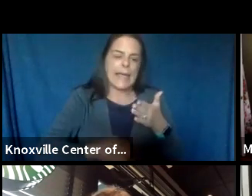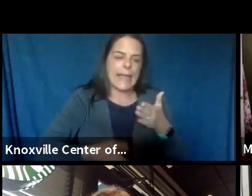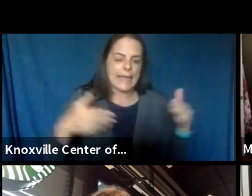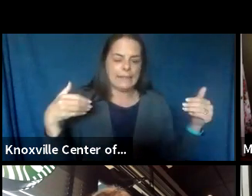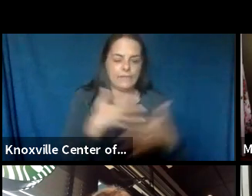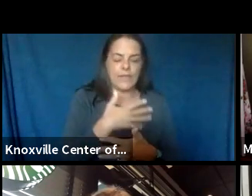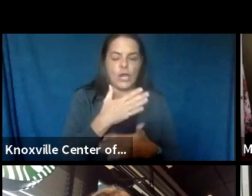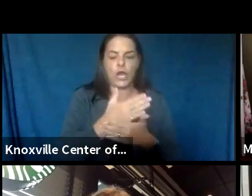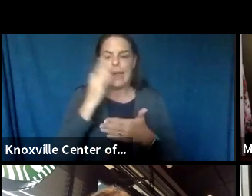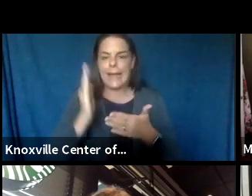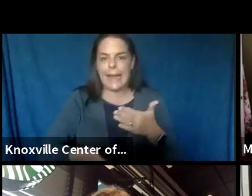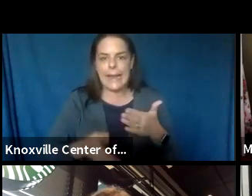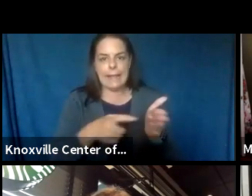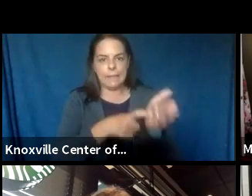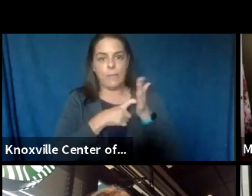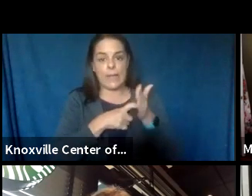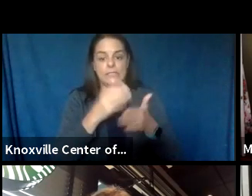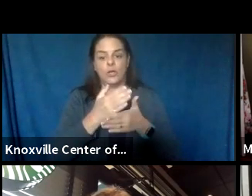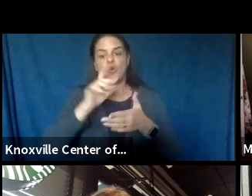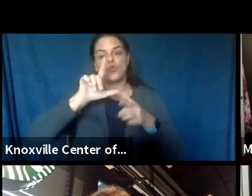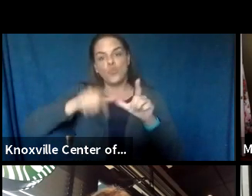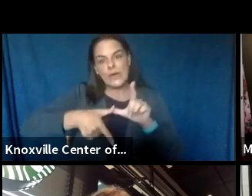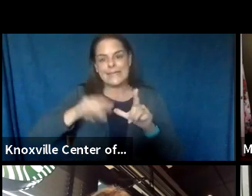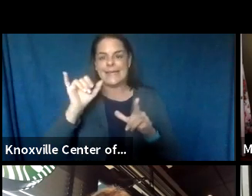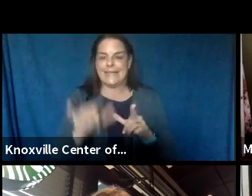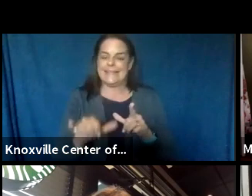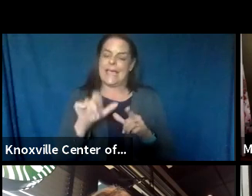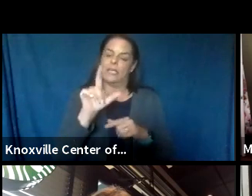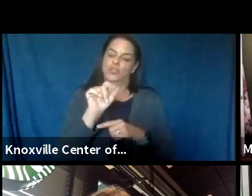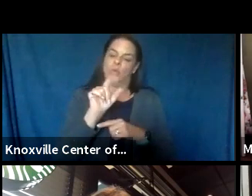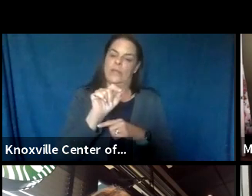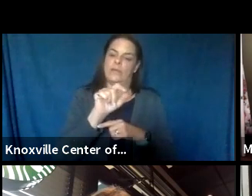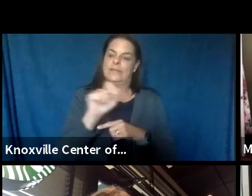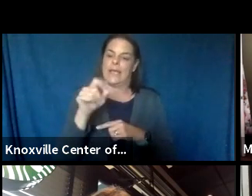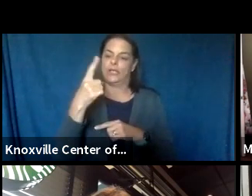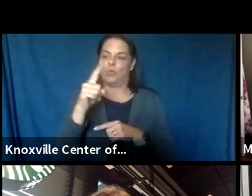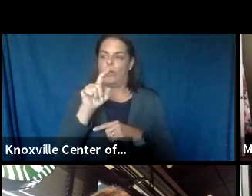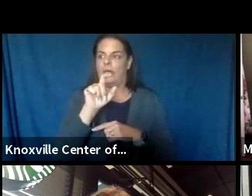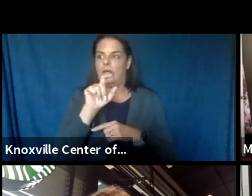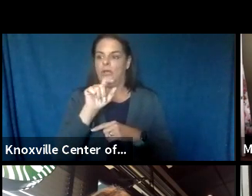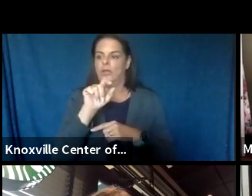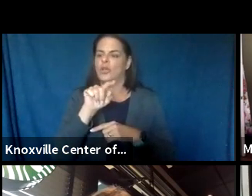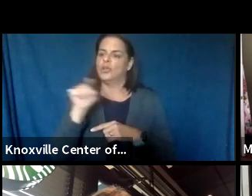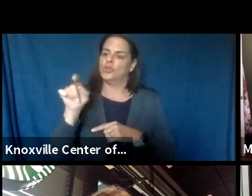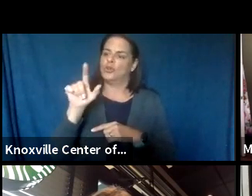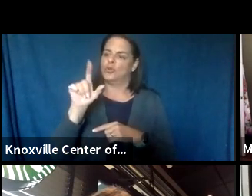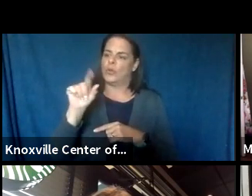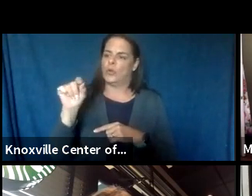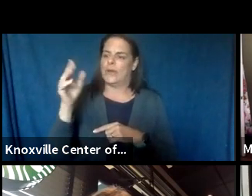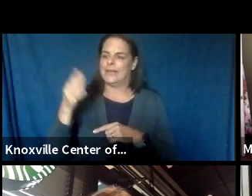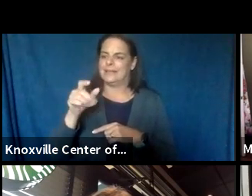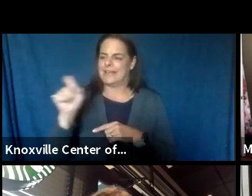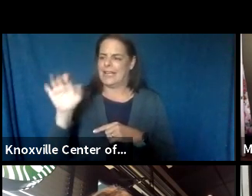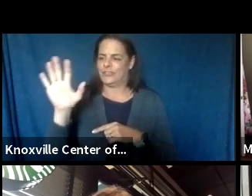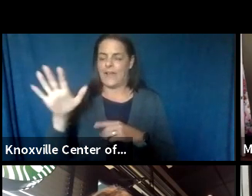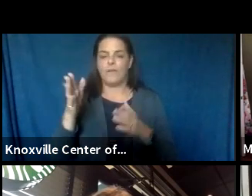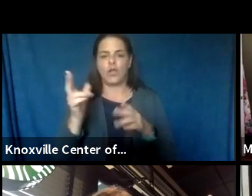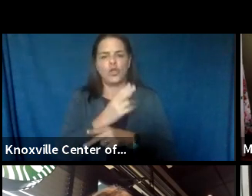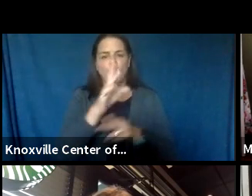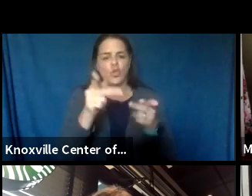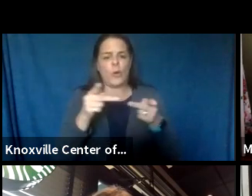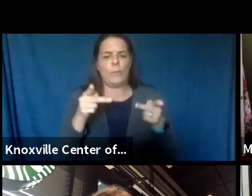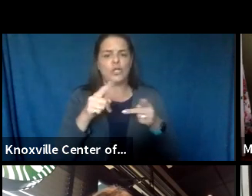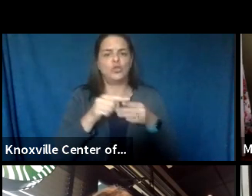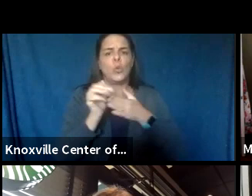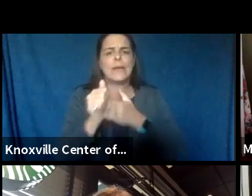rescind regulations 2020-1 through 2020-5. Please use your position to help guide people, not order